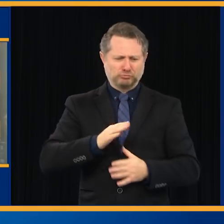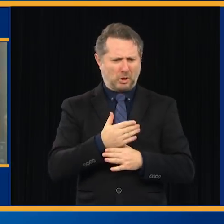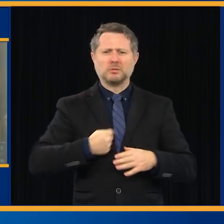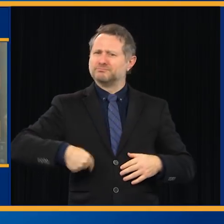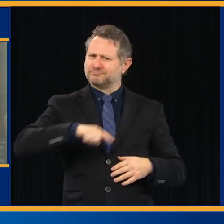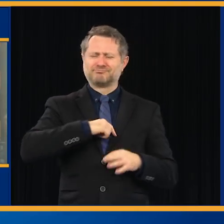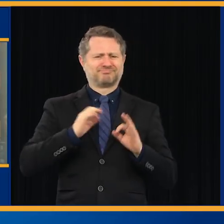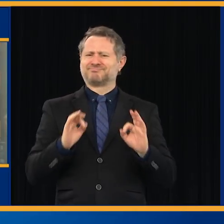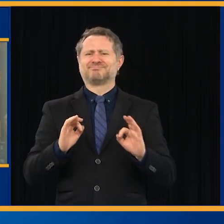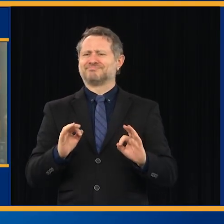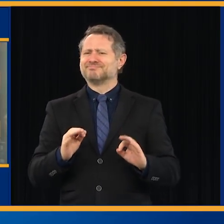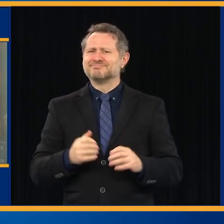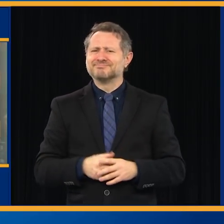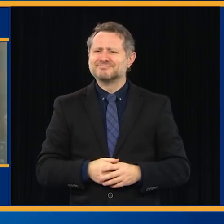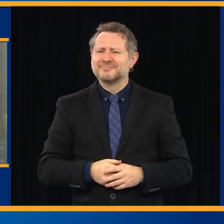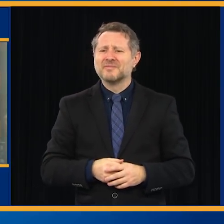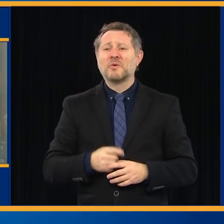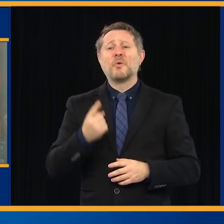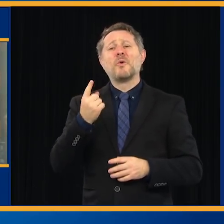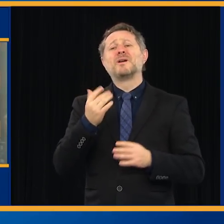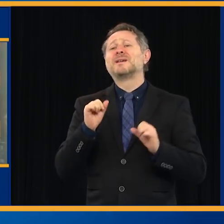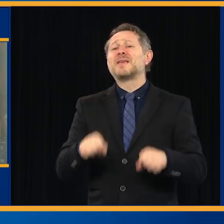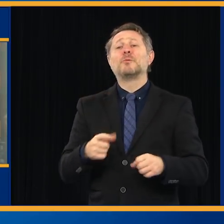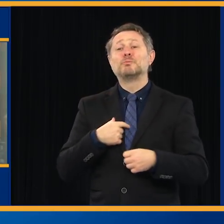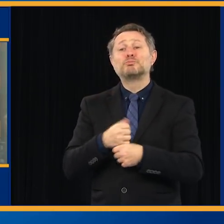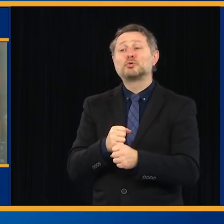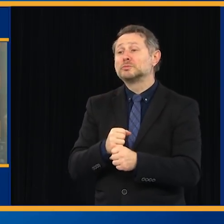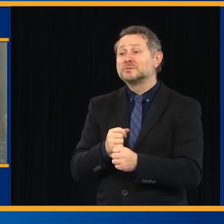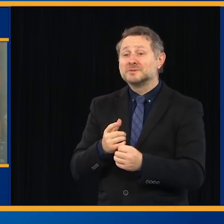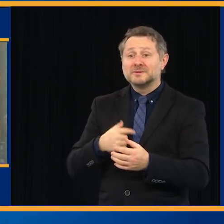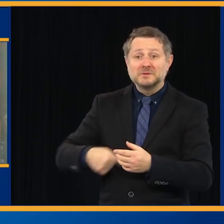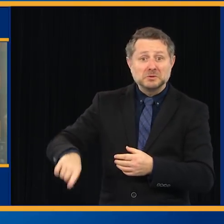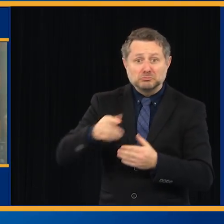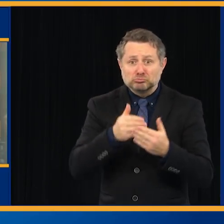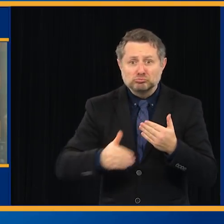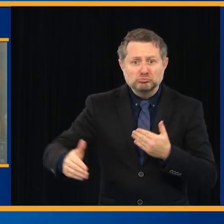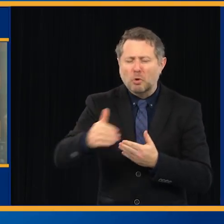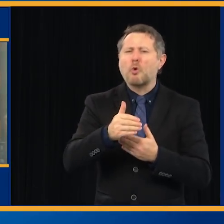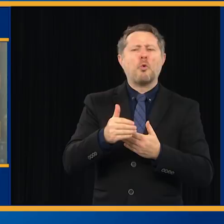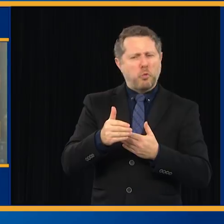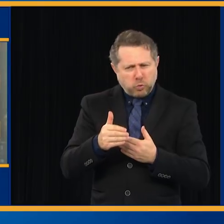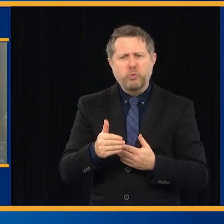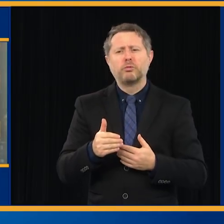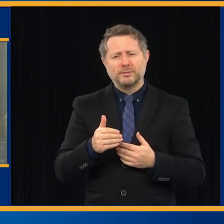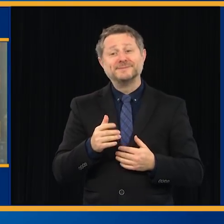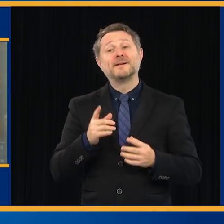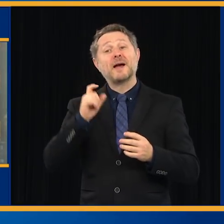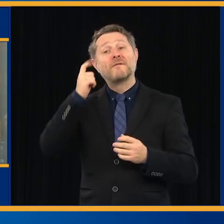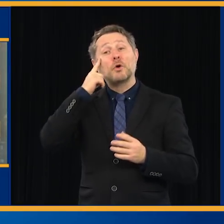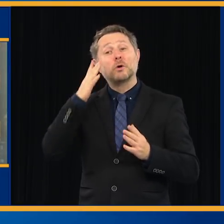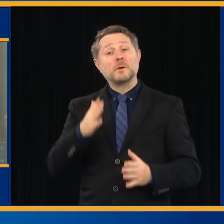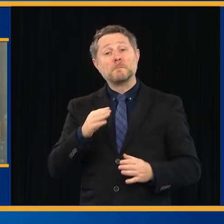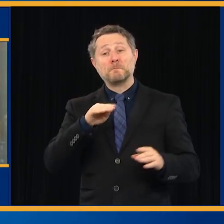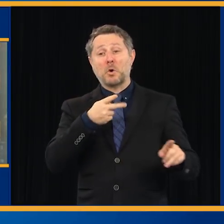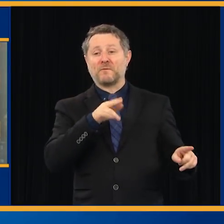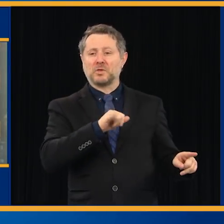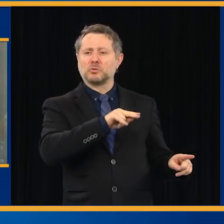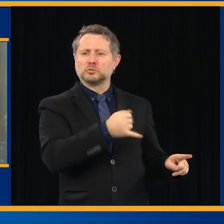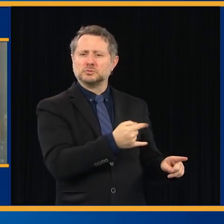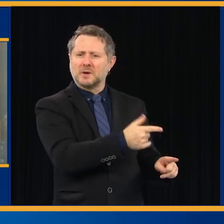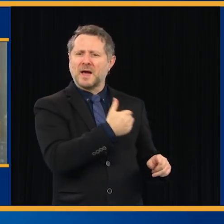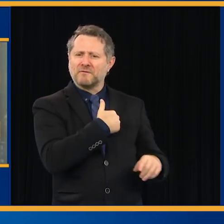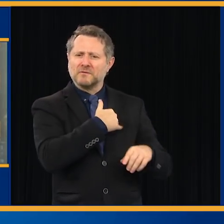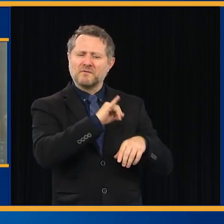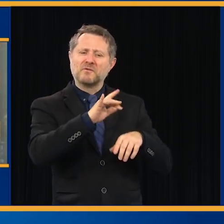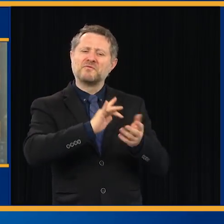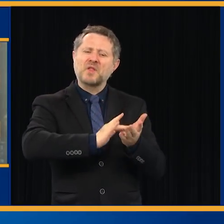importantly, what we can produce together as well. I mean, Phil Murphy, you got that amazing pharmaceutical industry there in New Jersey. Help us